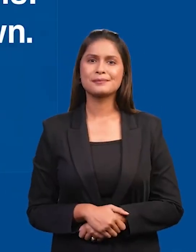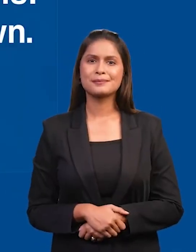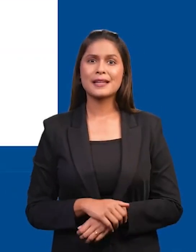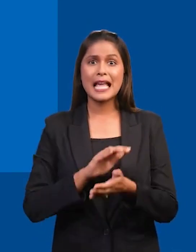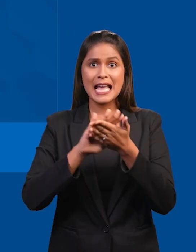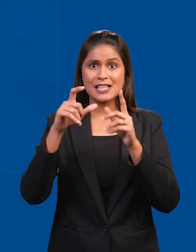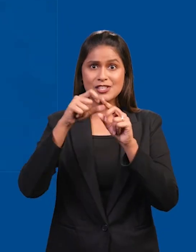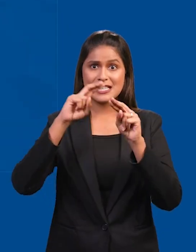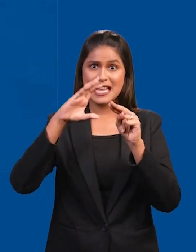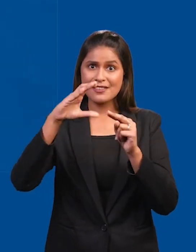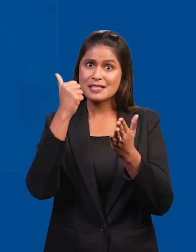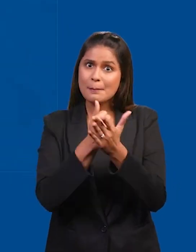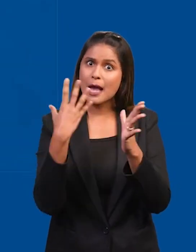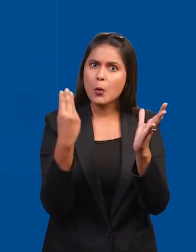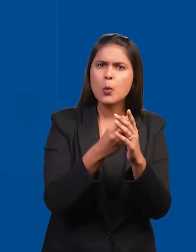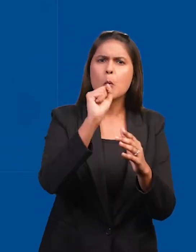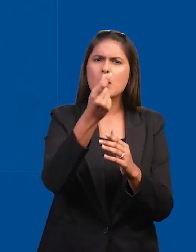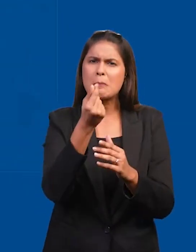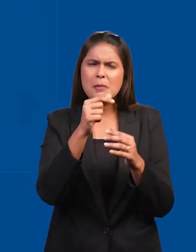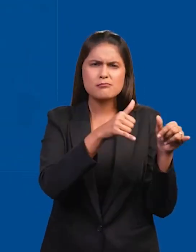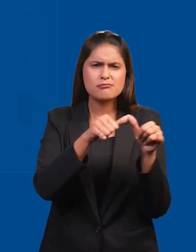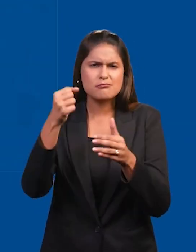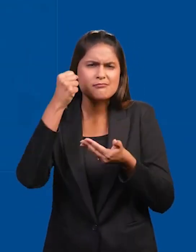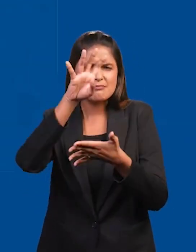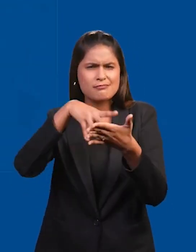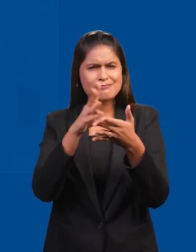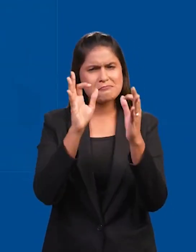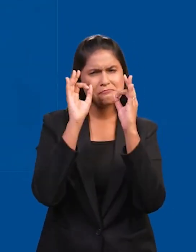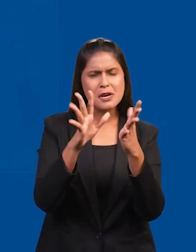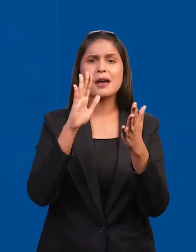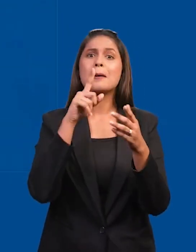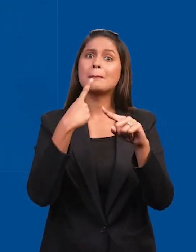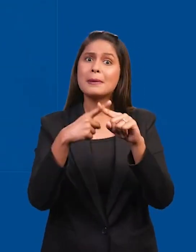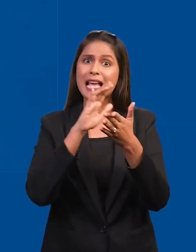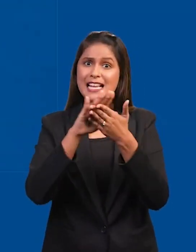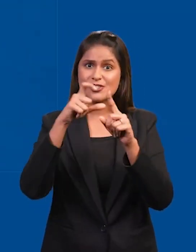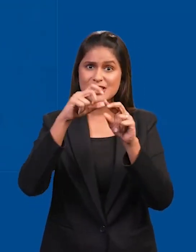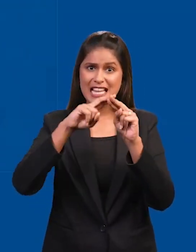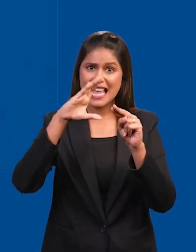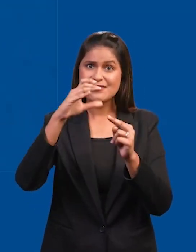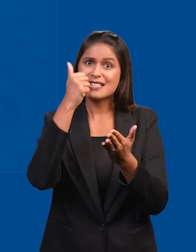experience. Stay on top of your finances with us. Subscribe to